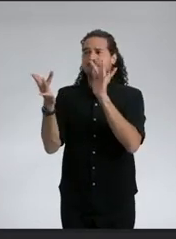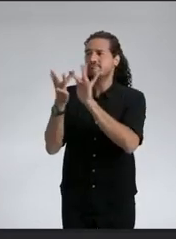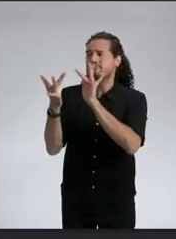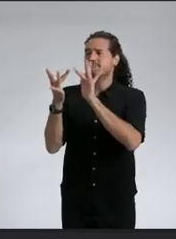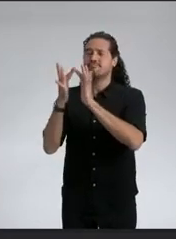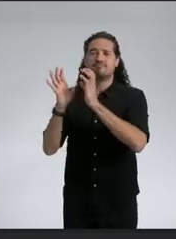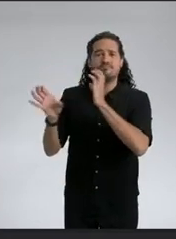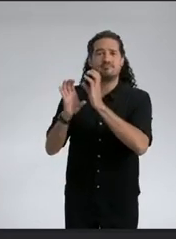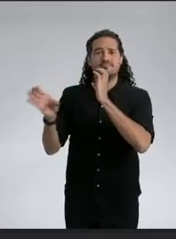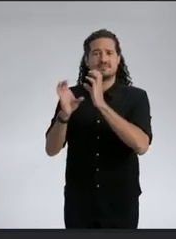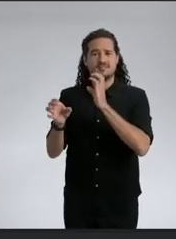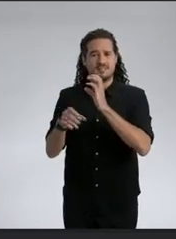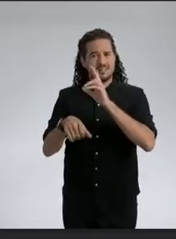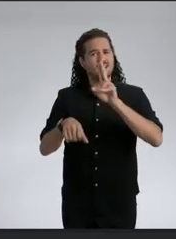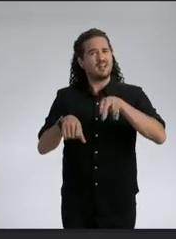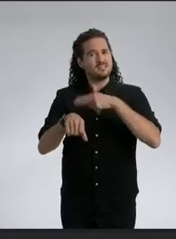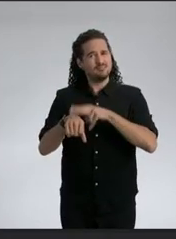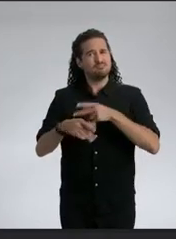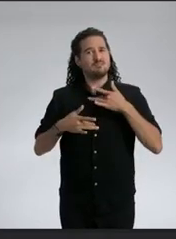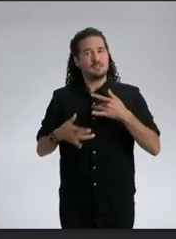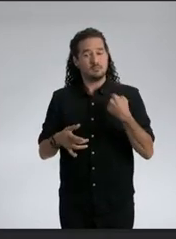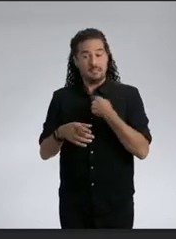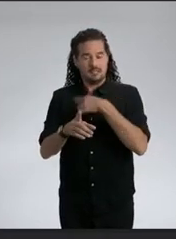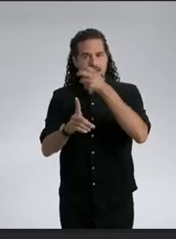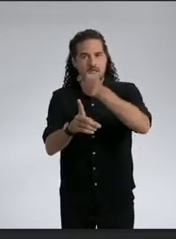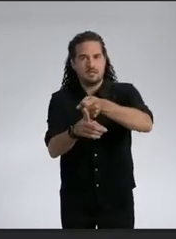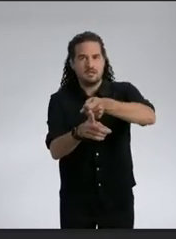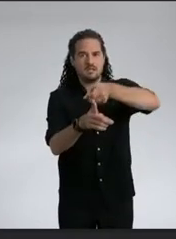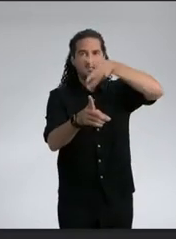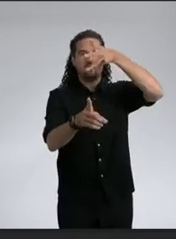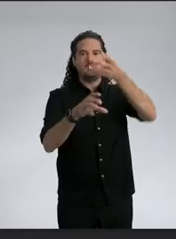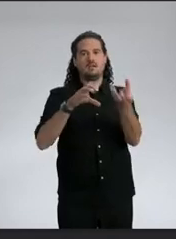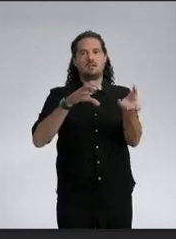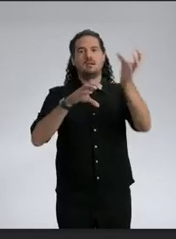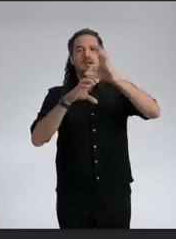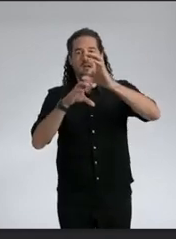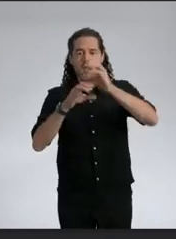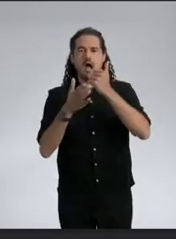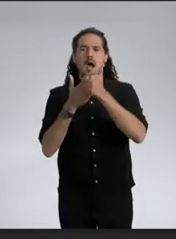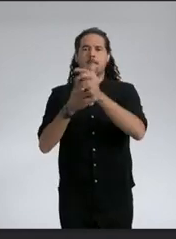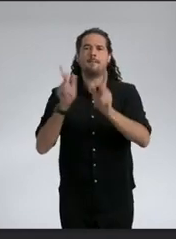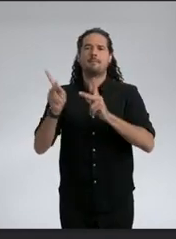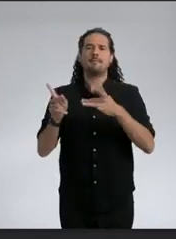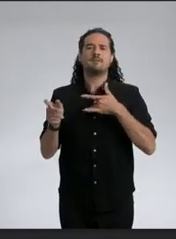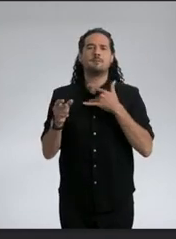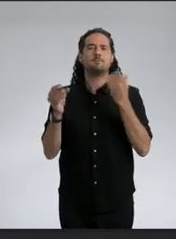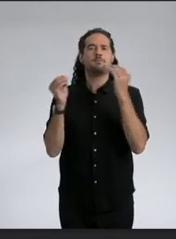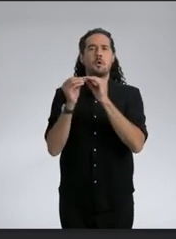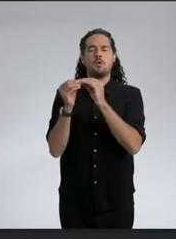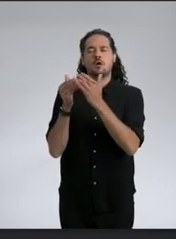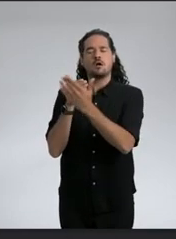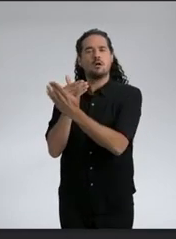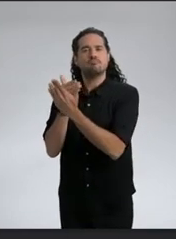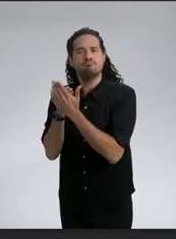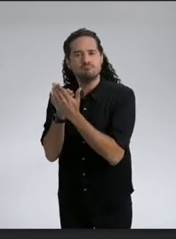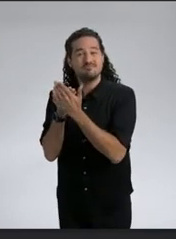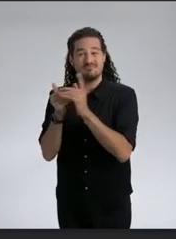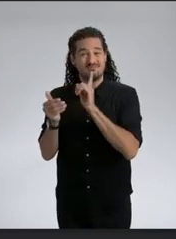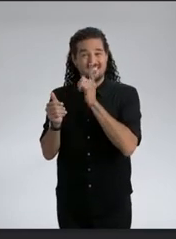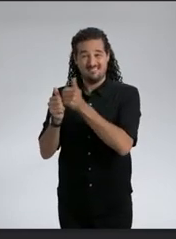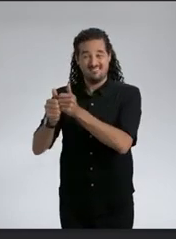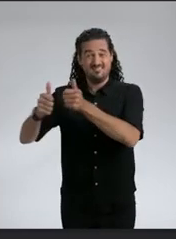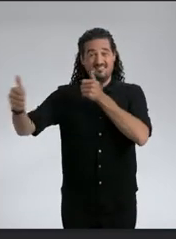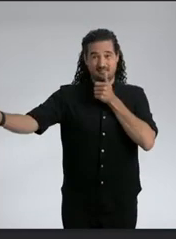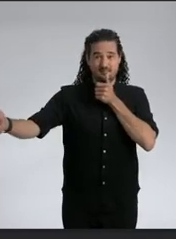only natural for us to build on those experiences to help people feel more together when they're apart. Some of the most meaningful